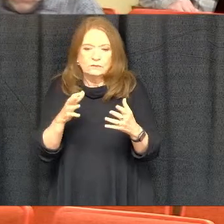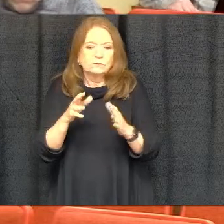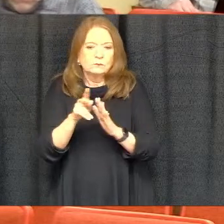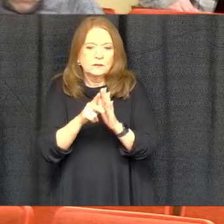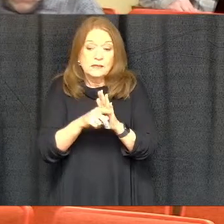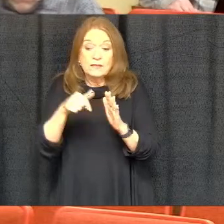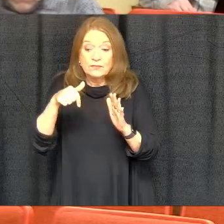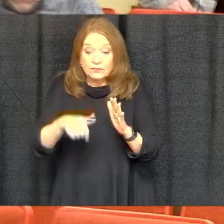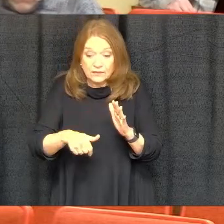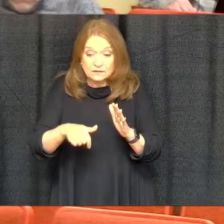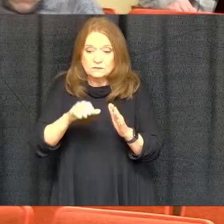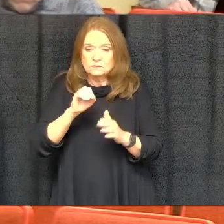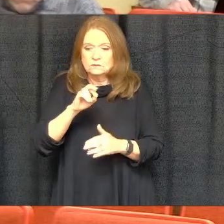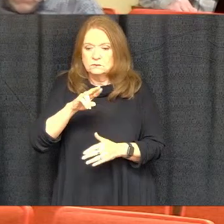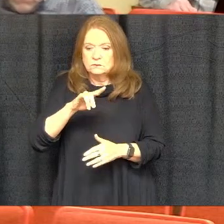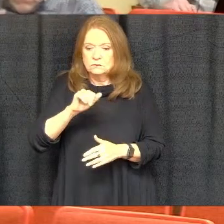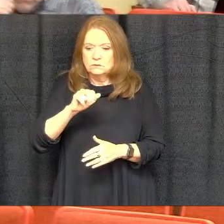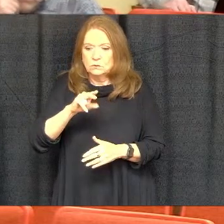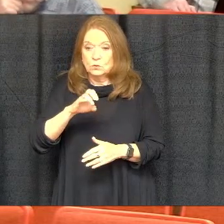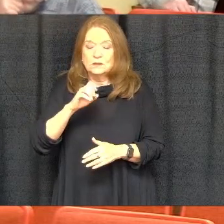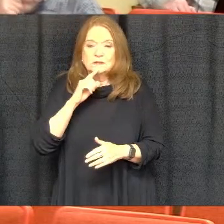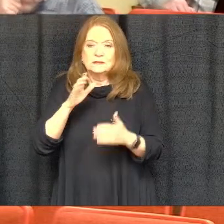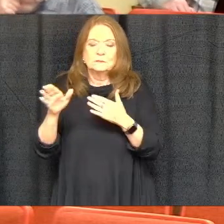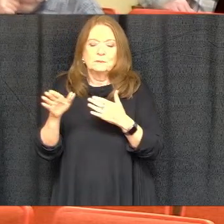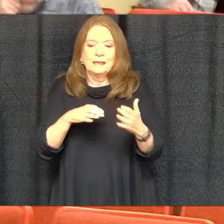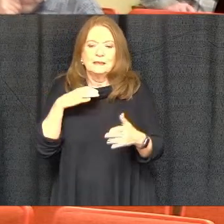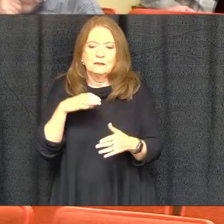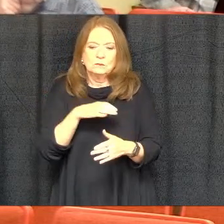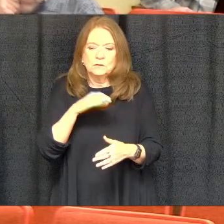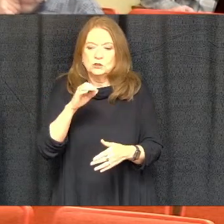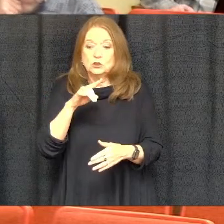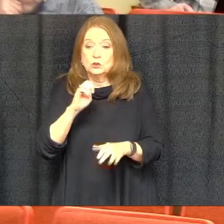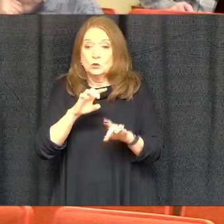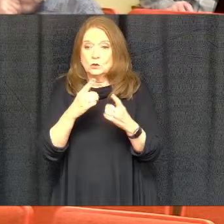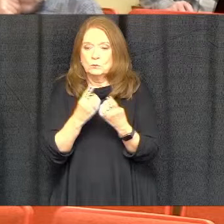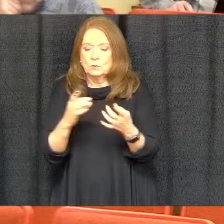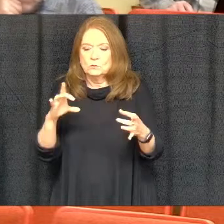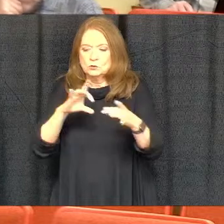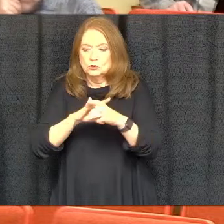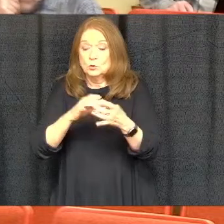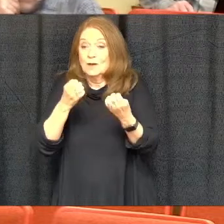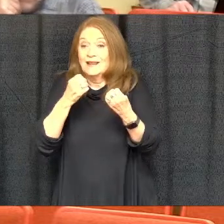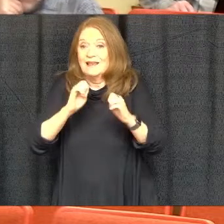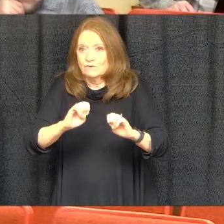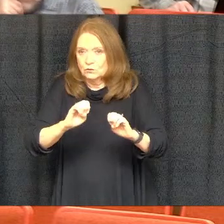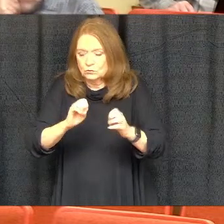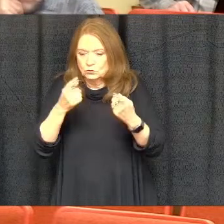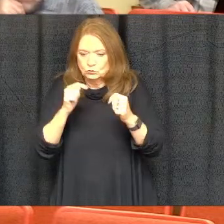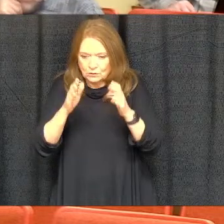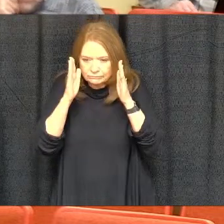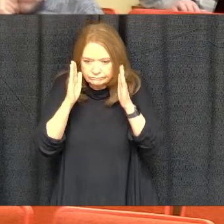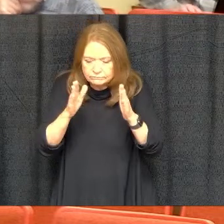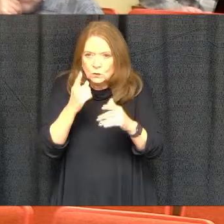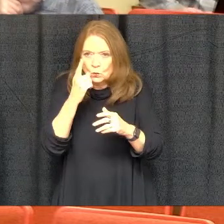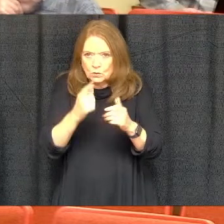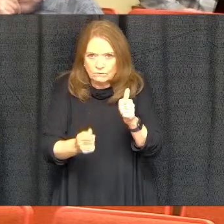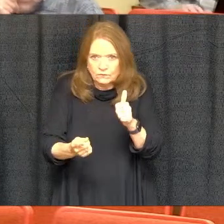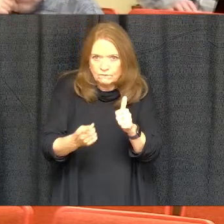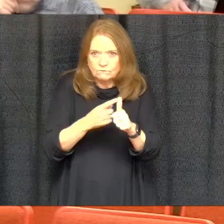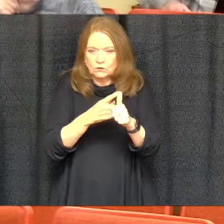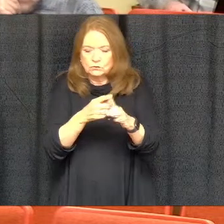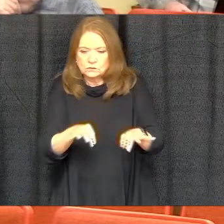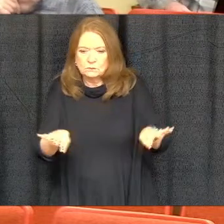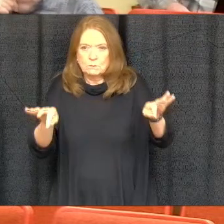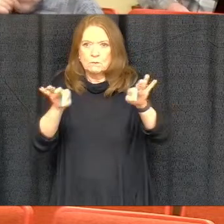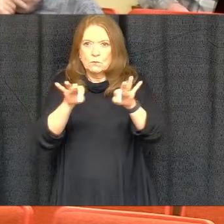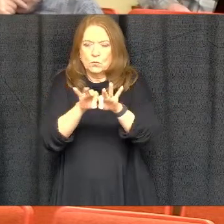initial ordinance here is the Planning Commission and Code Department's joint effort to address one of the first key recommendations in the